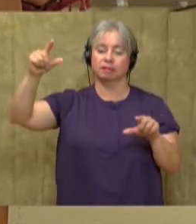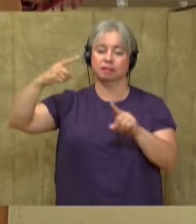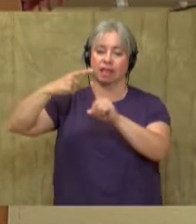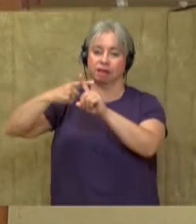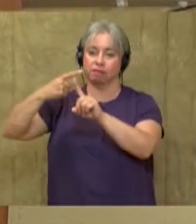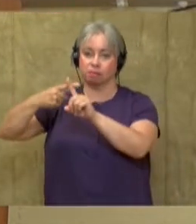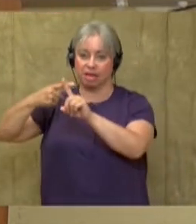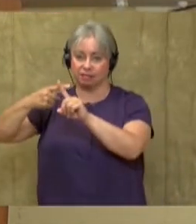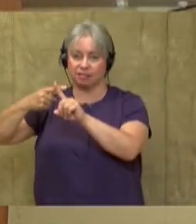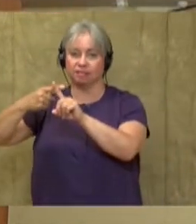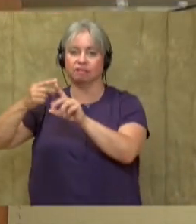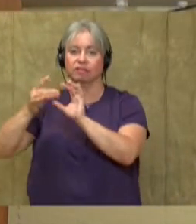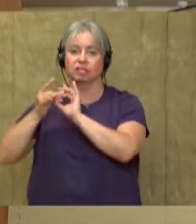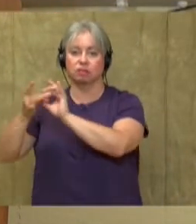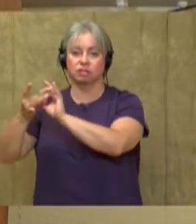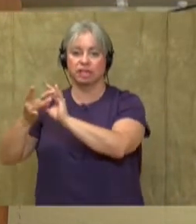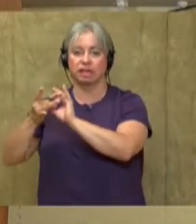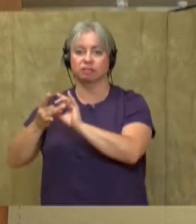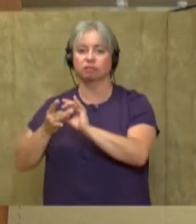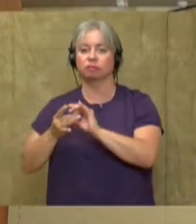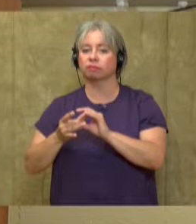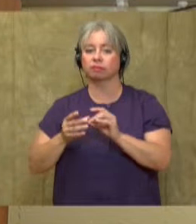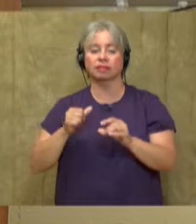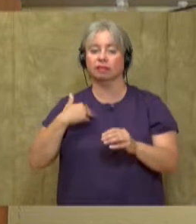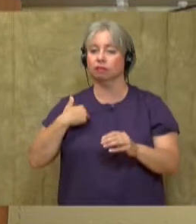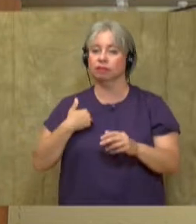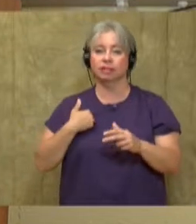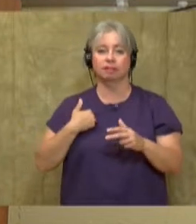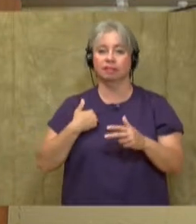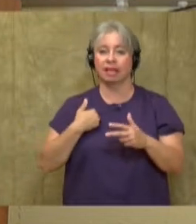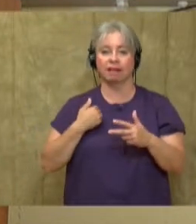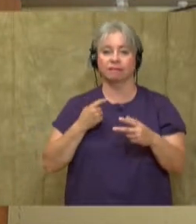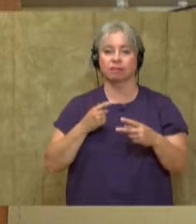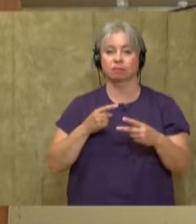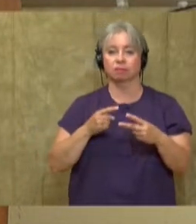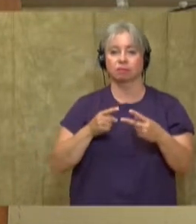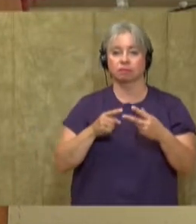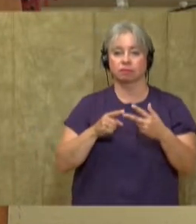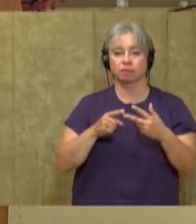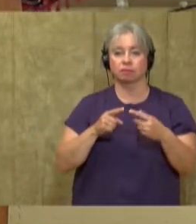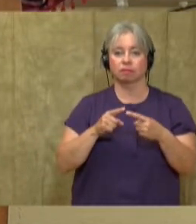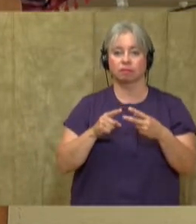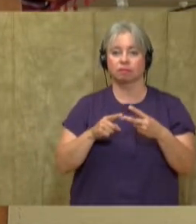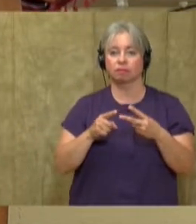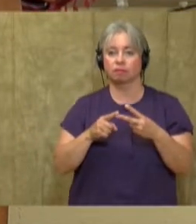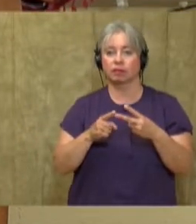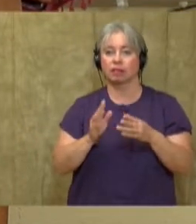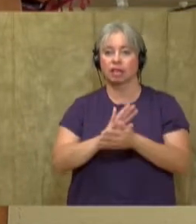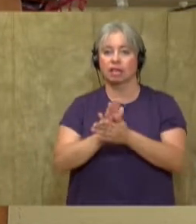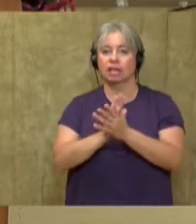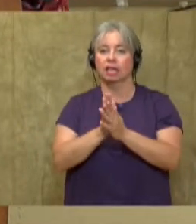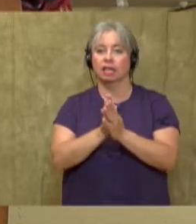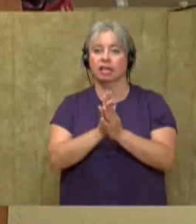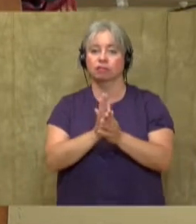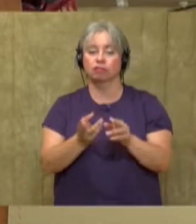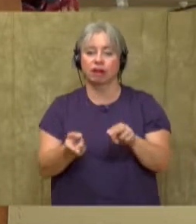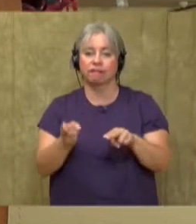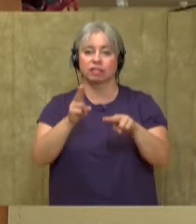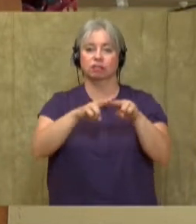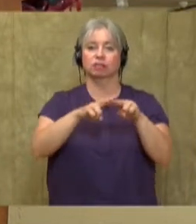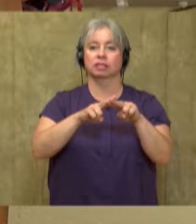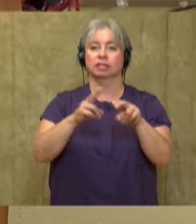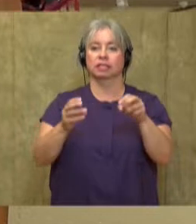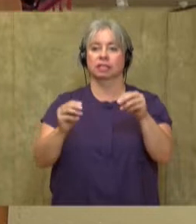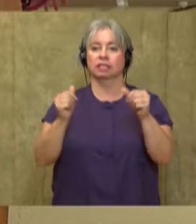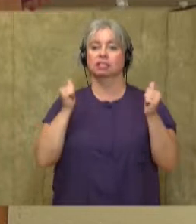positive association. That's not what we have though. We have a negative association. Let's look at B. As traffic volume increases,